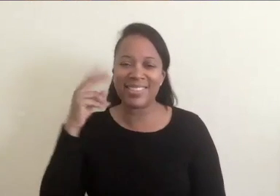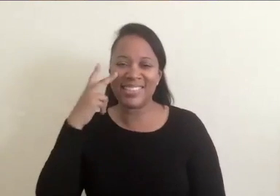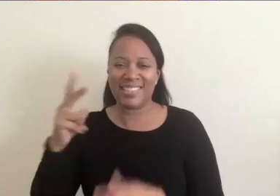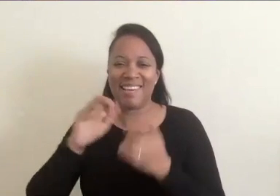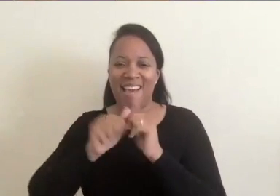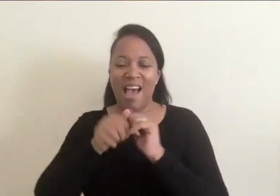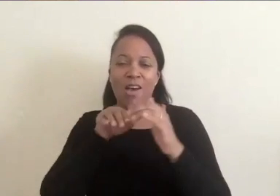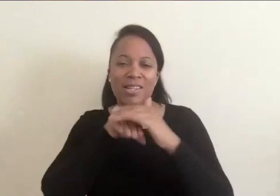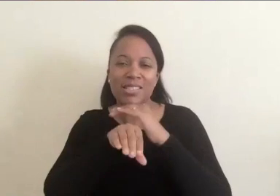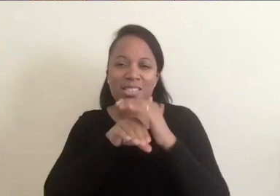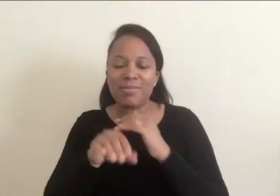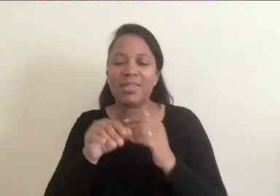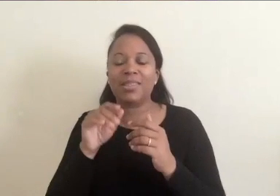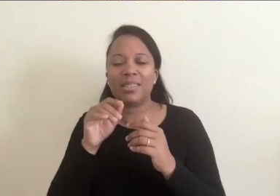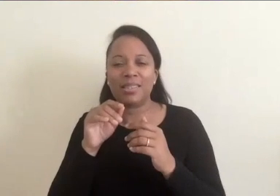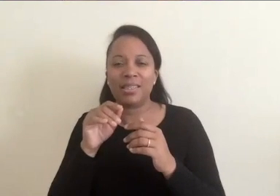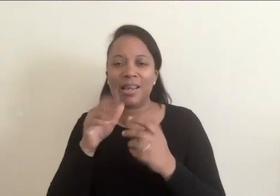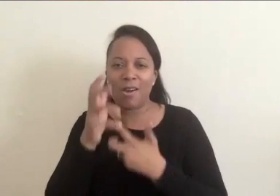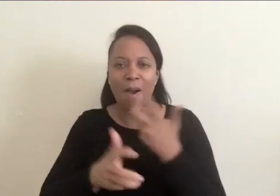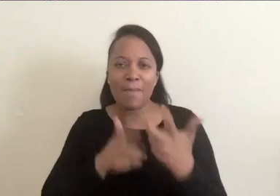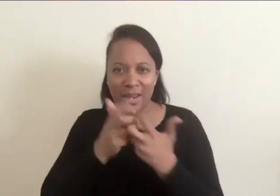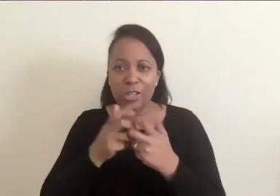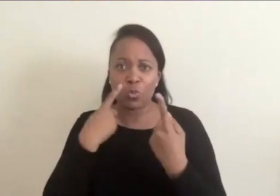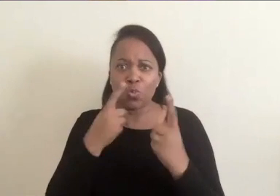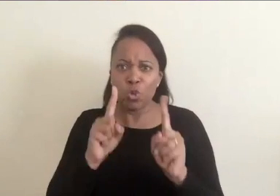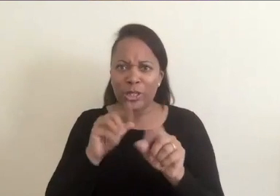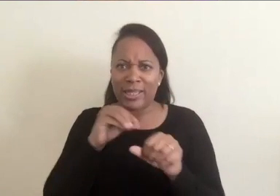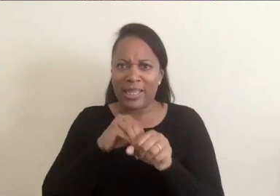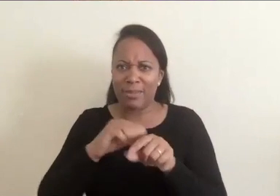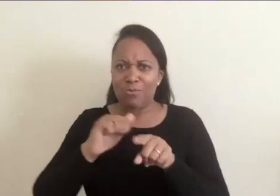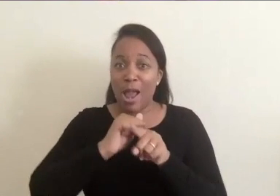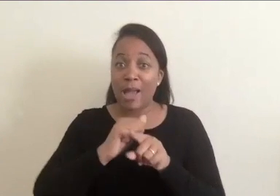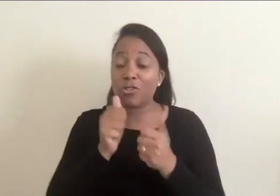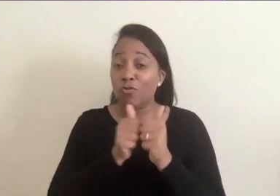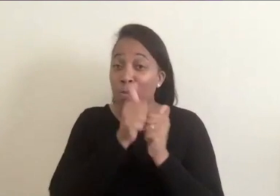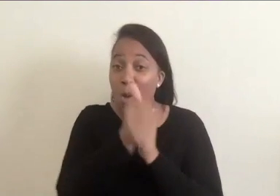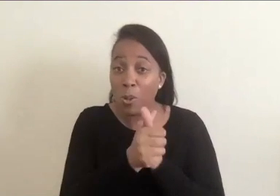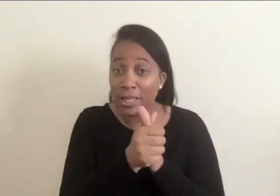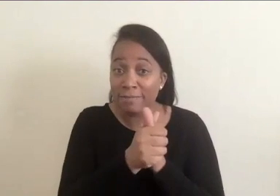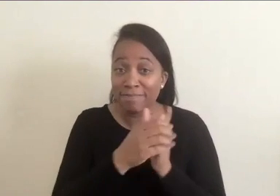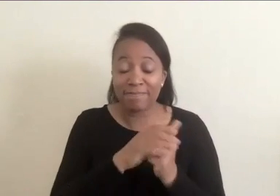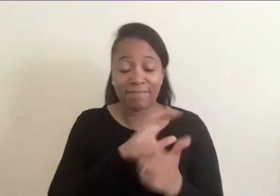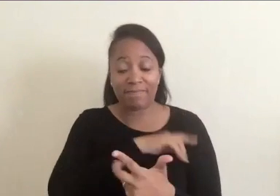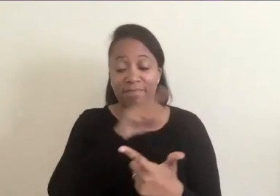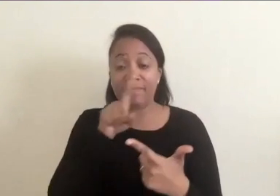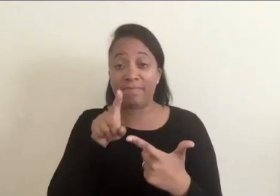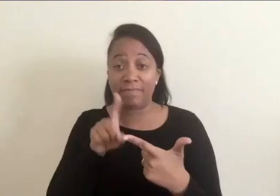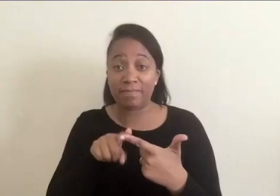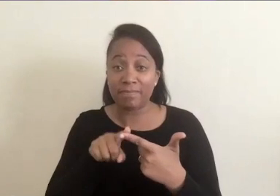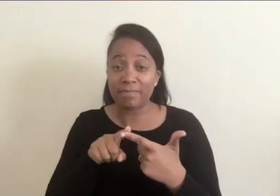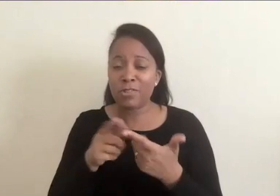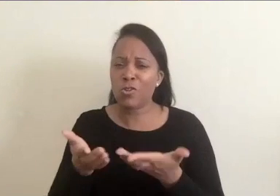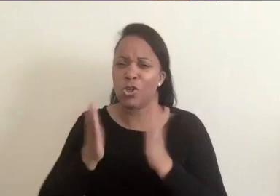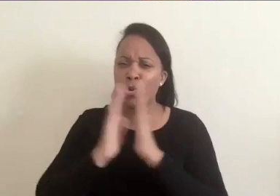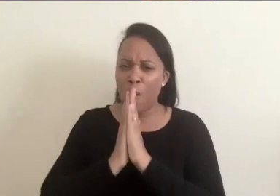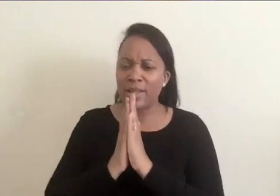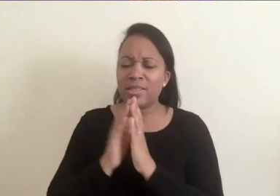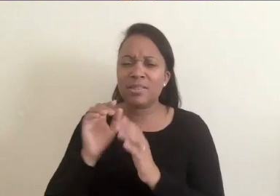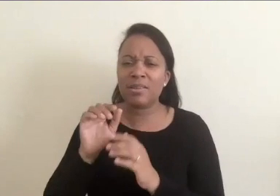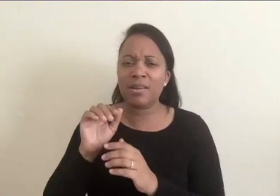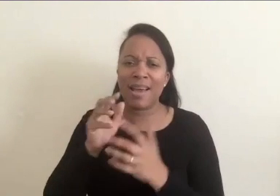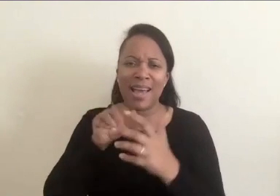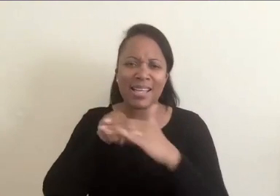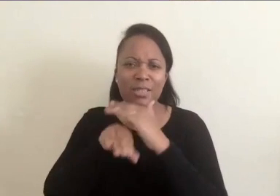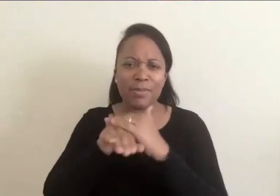see how accessibility accommodation solutions work in practice, remotely, for example. You can request an